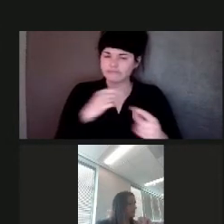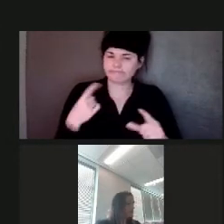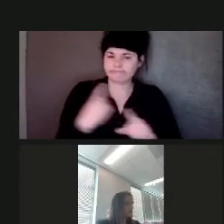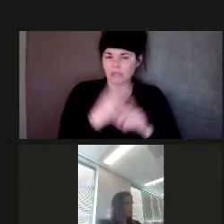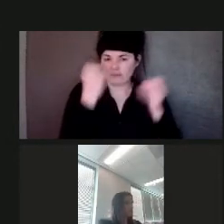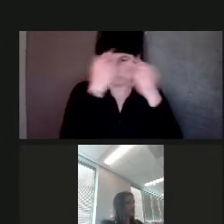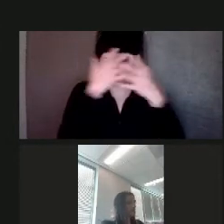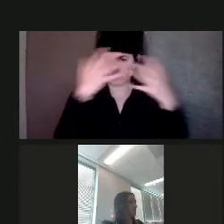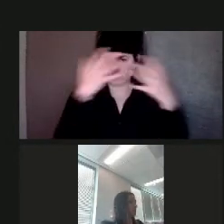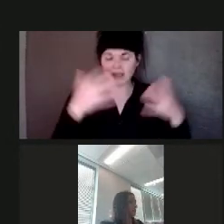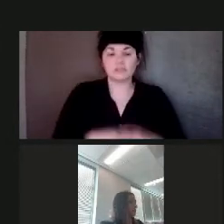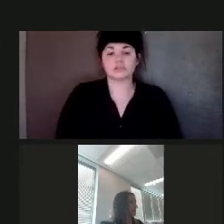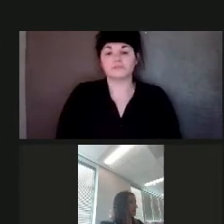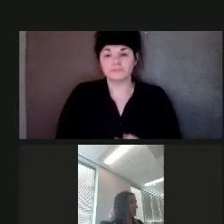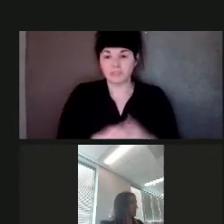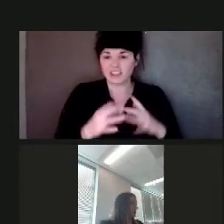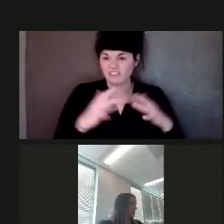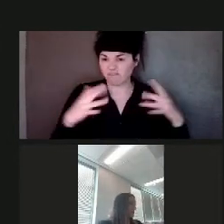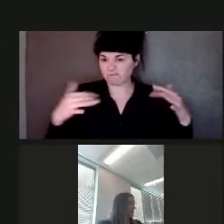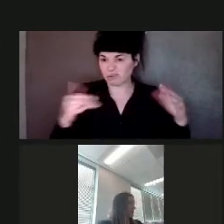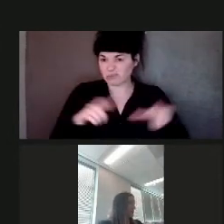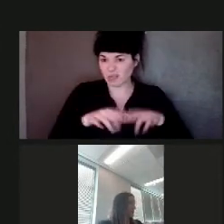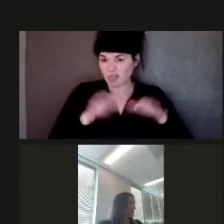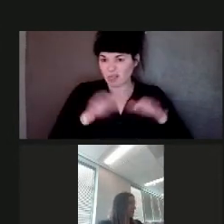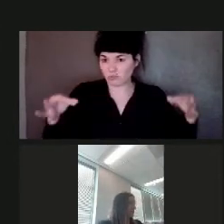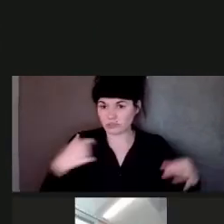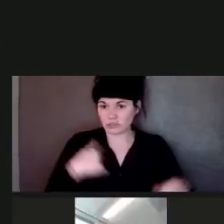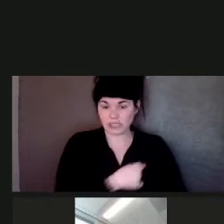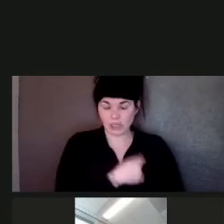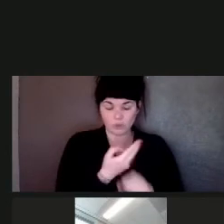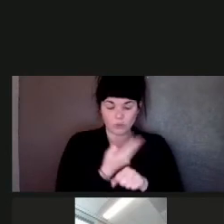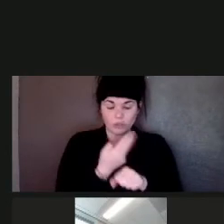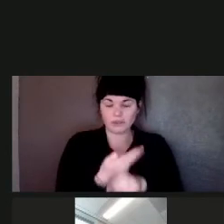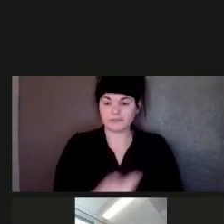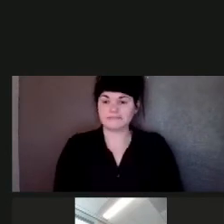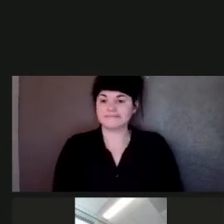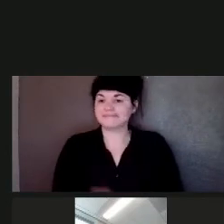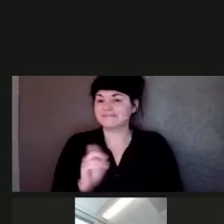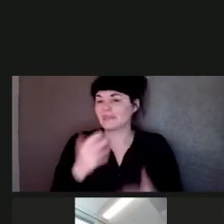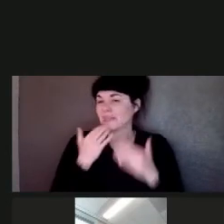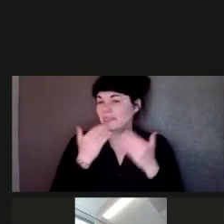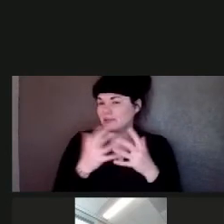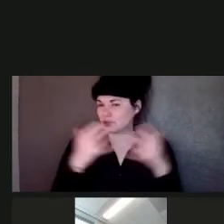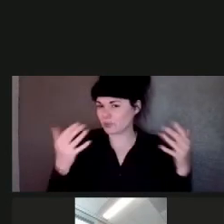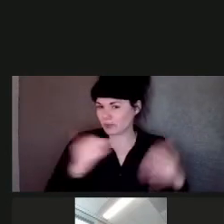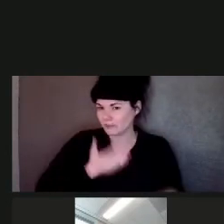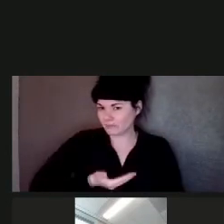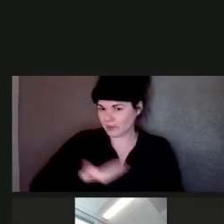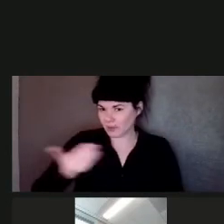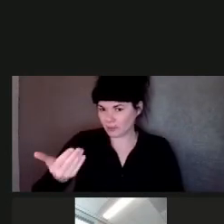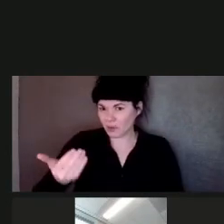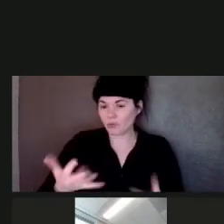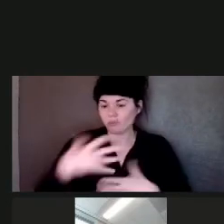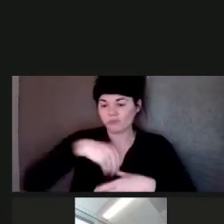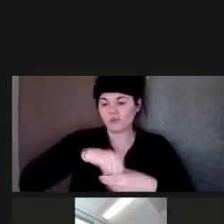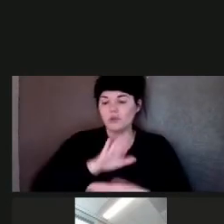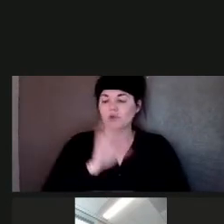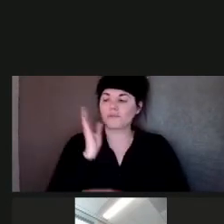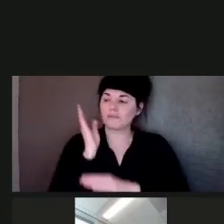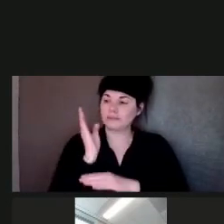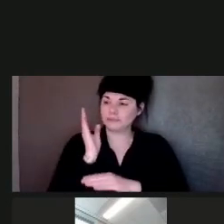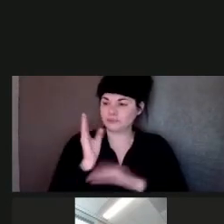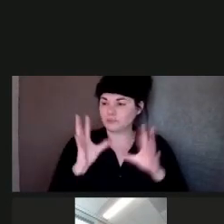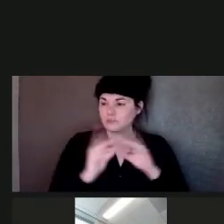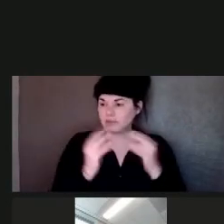various languages that we broadcast in. All right, wonderful. Thank you so much for inviting me to be part of your presentation and meeting